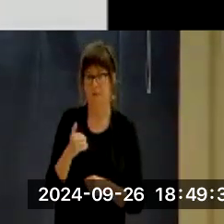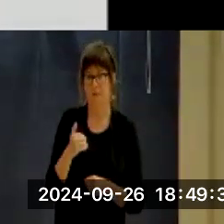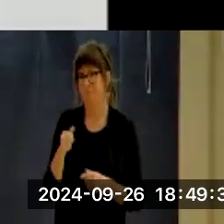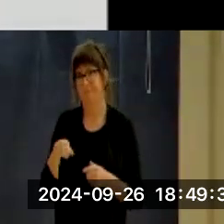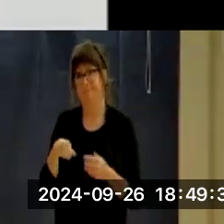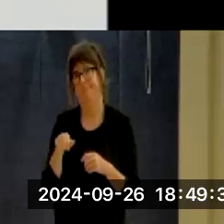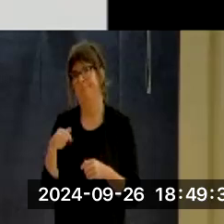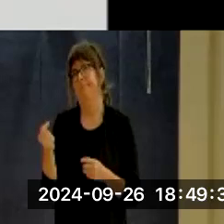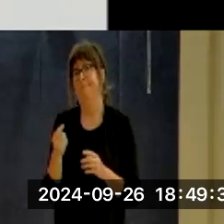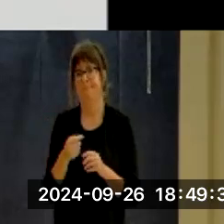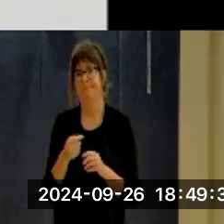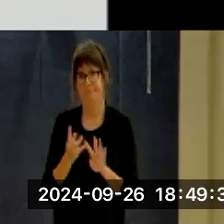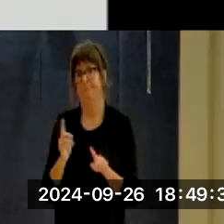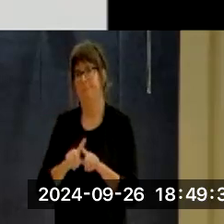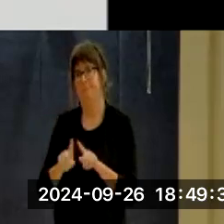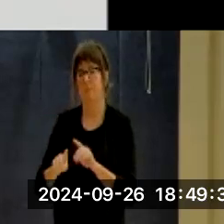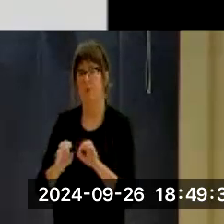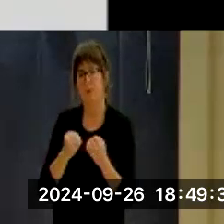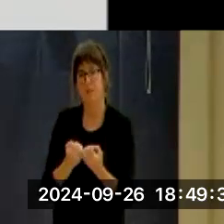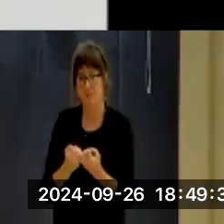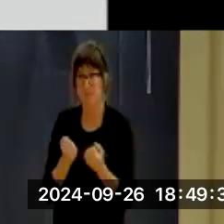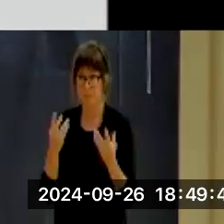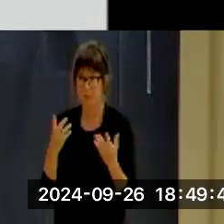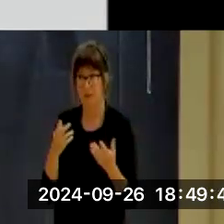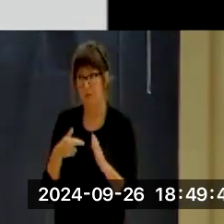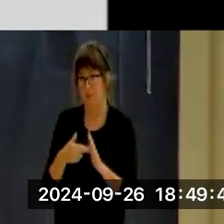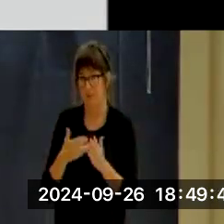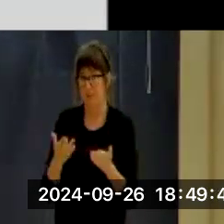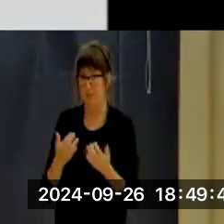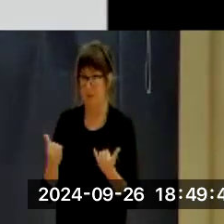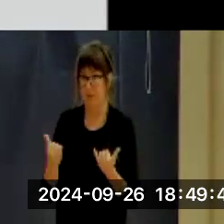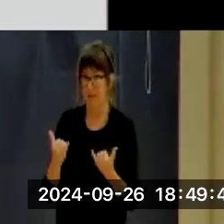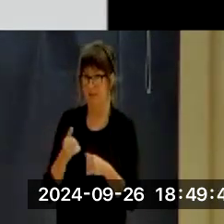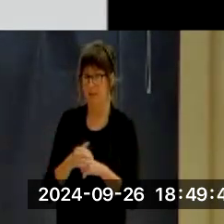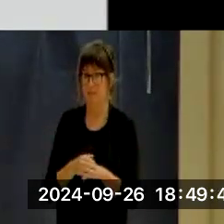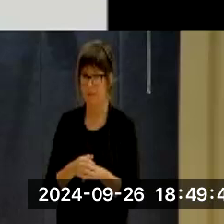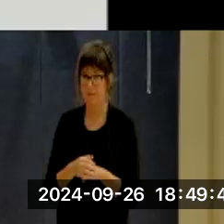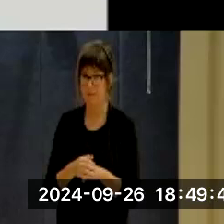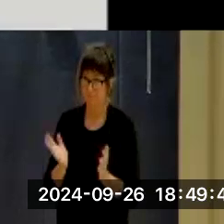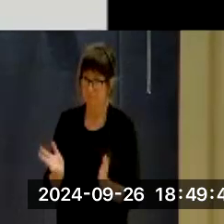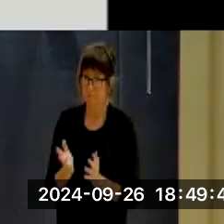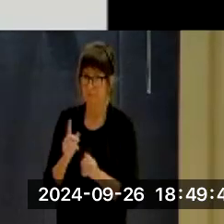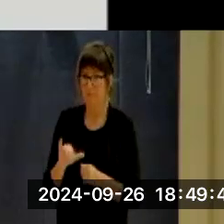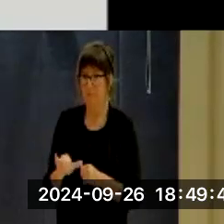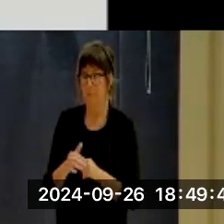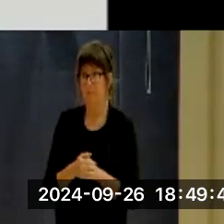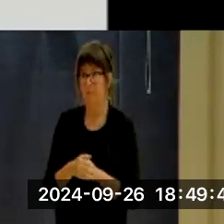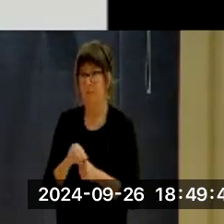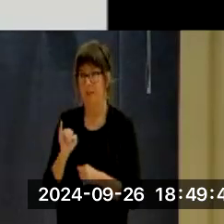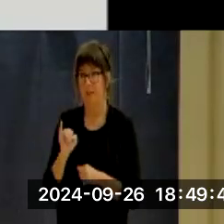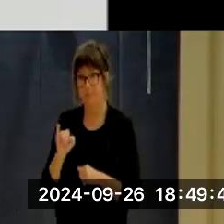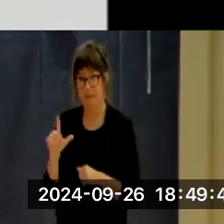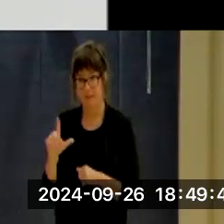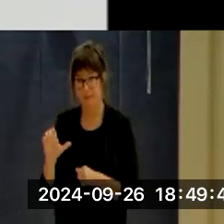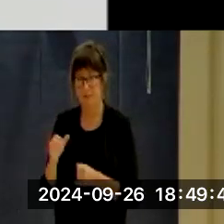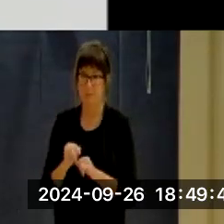of organizations, many of whom are in this room pushing for just that. The independent living centers pushed hard